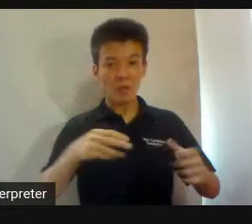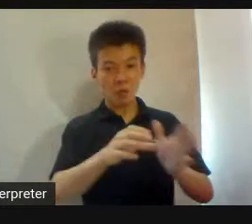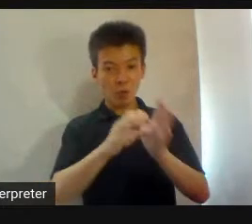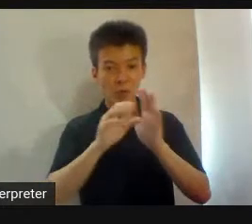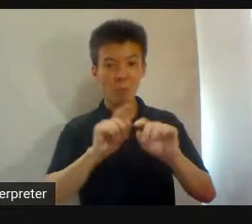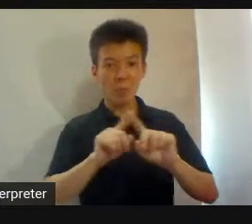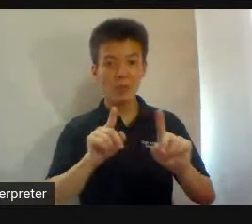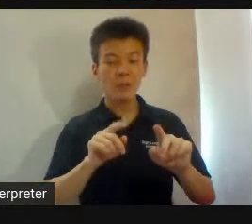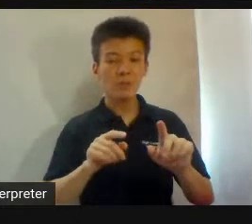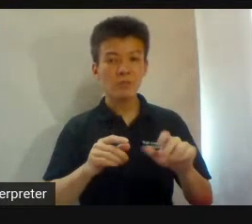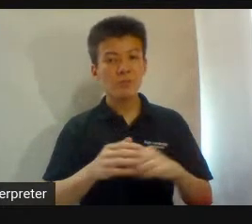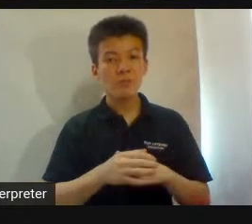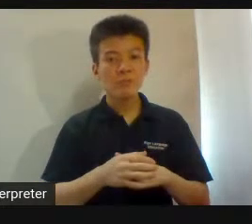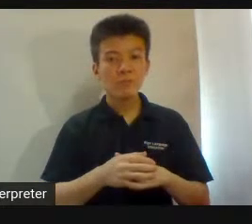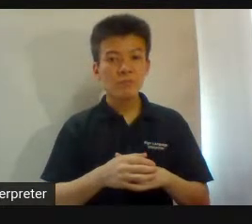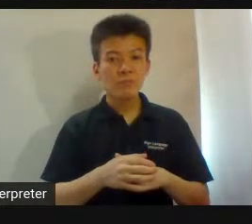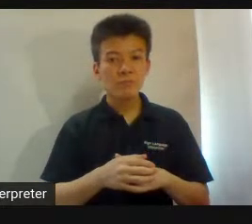also